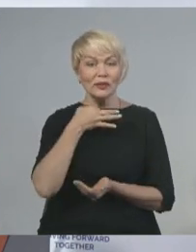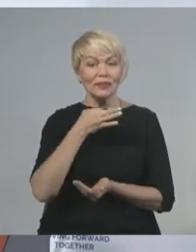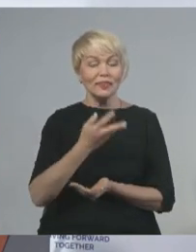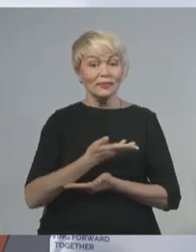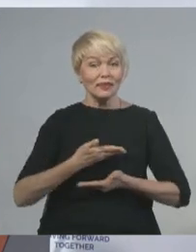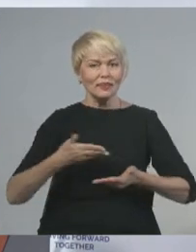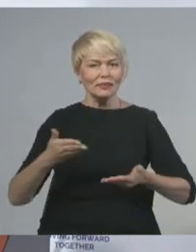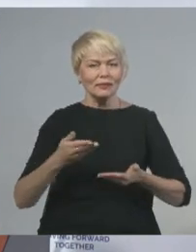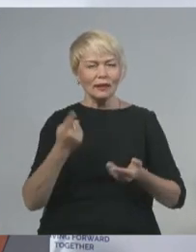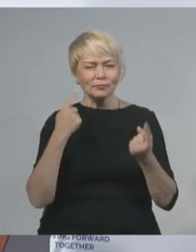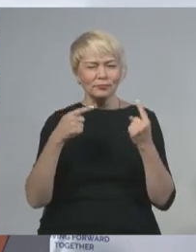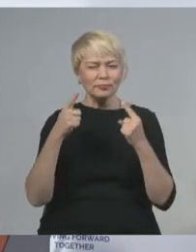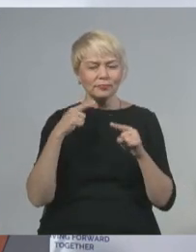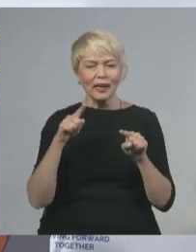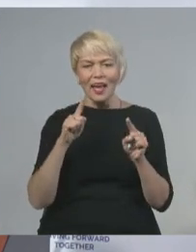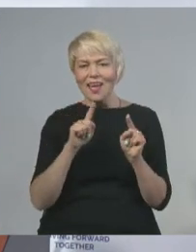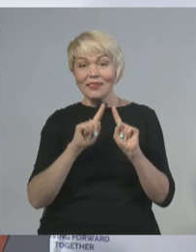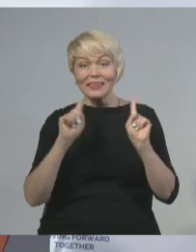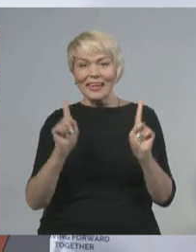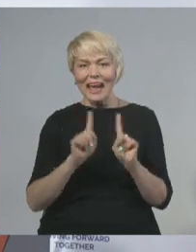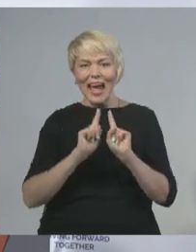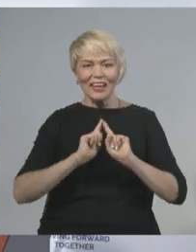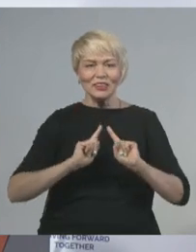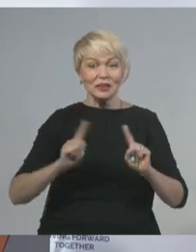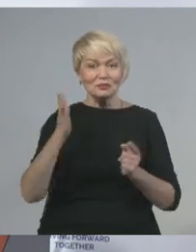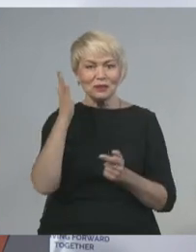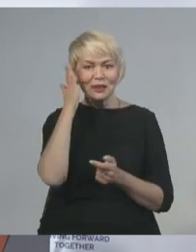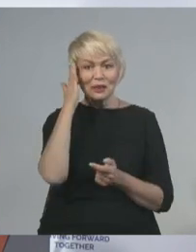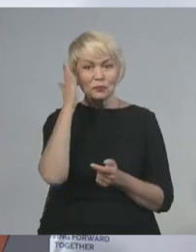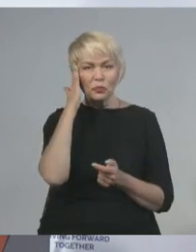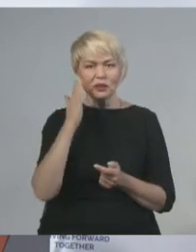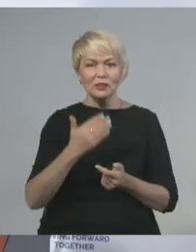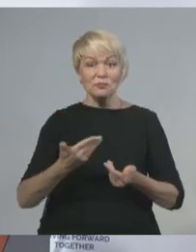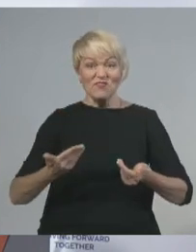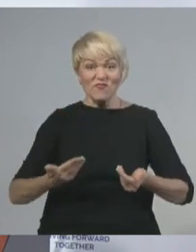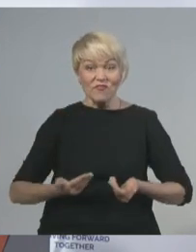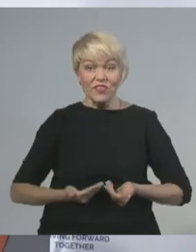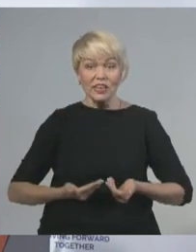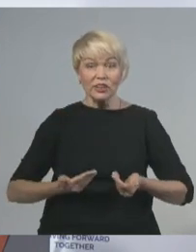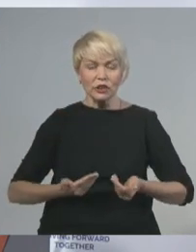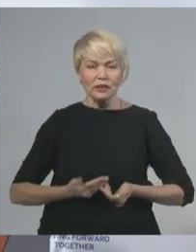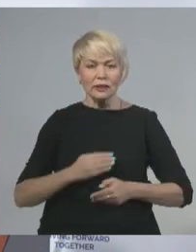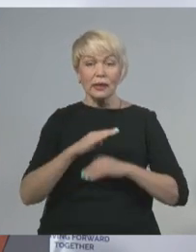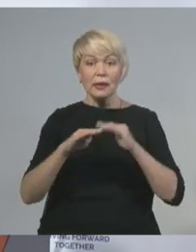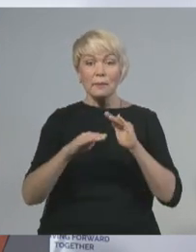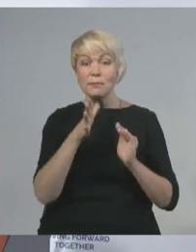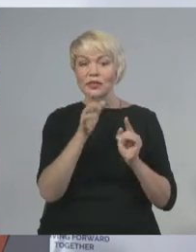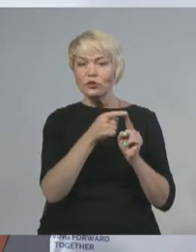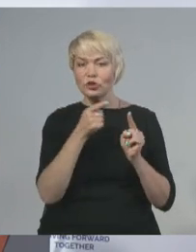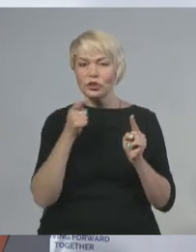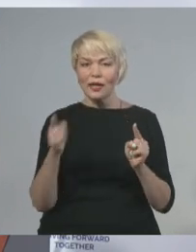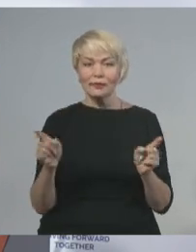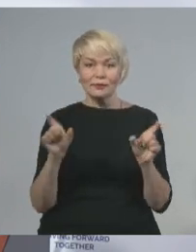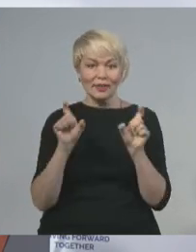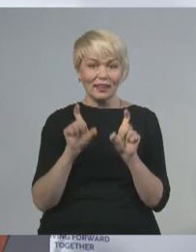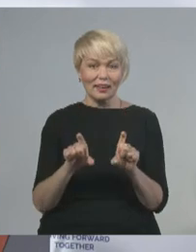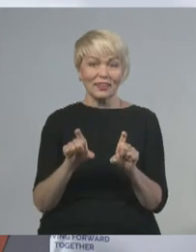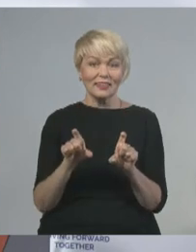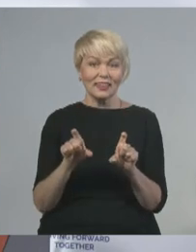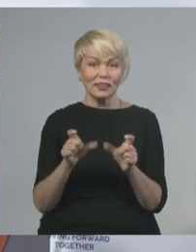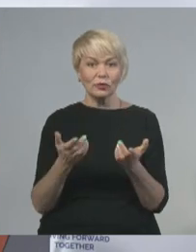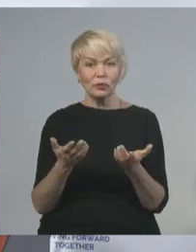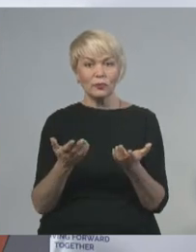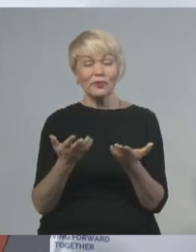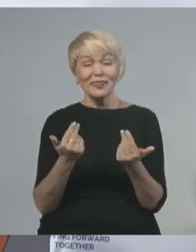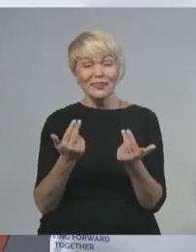and some initiatives to survive but i think we are now talking rather about the content right okay let's talk about